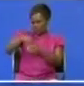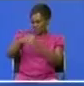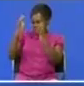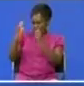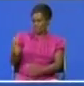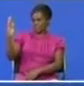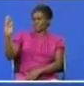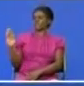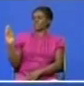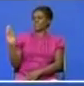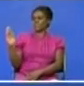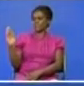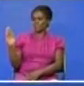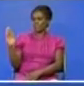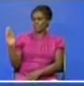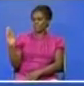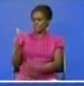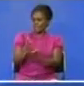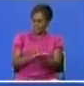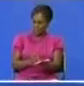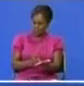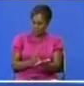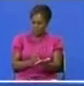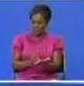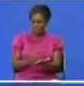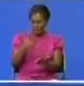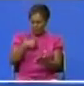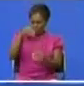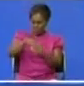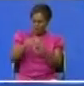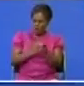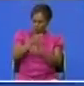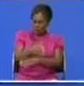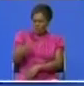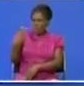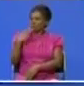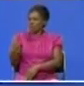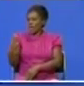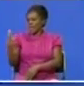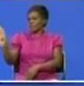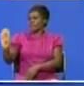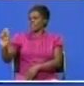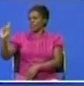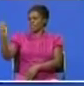on the security sector. We have invested over 200 billion Kenya shillings.